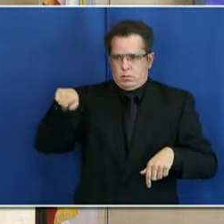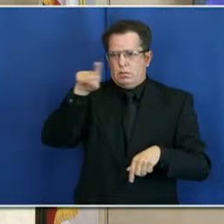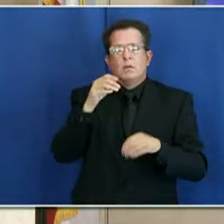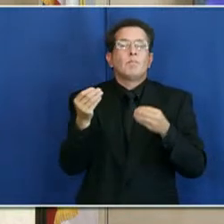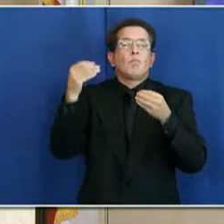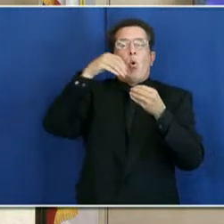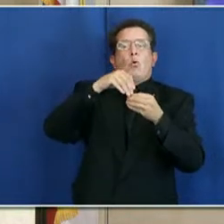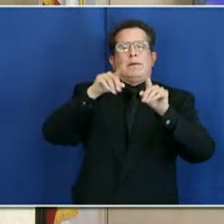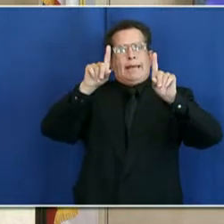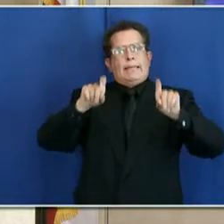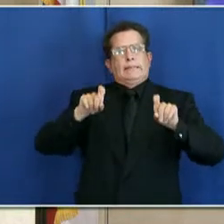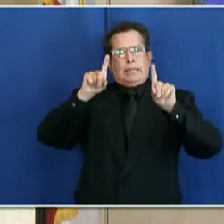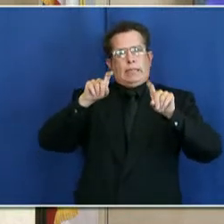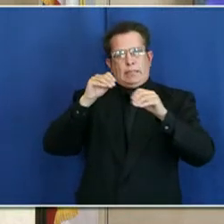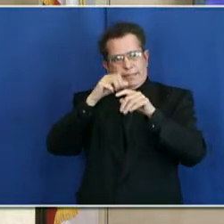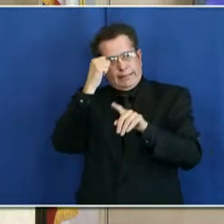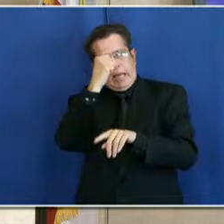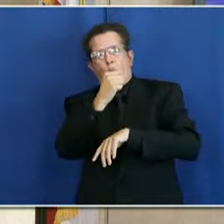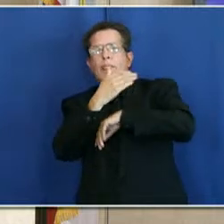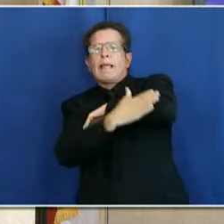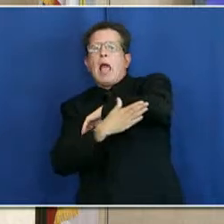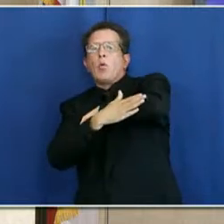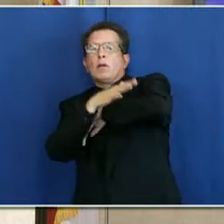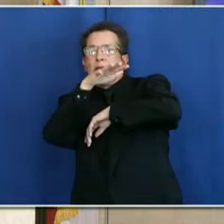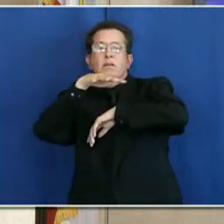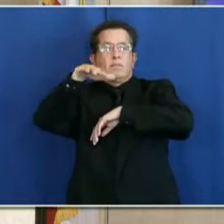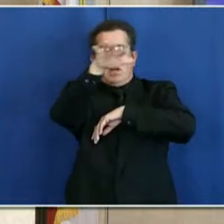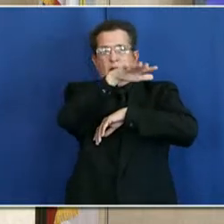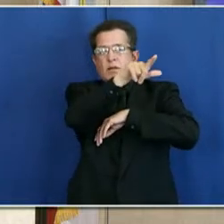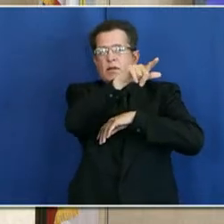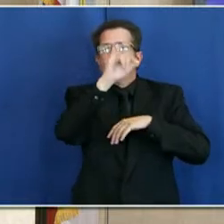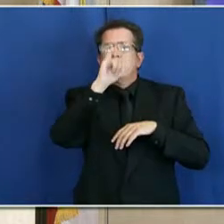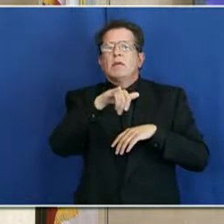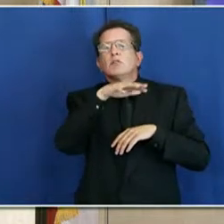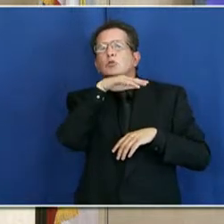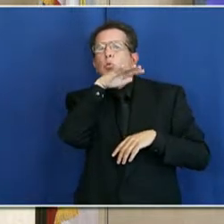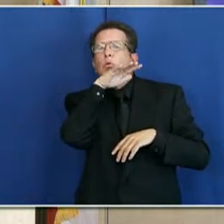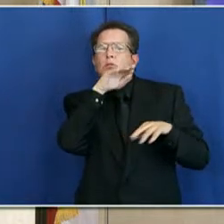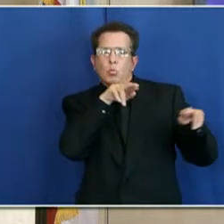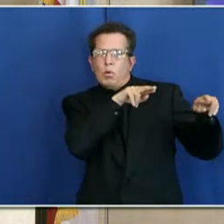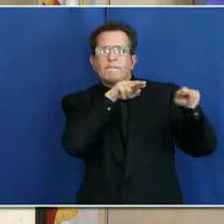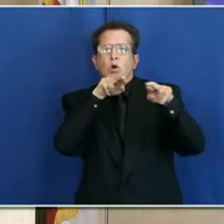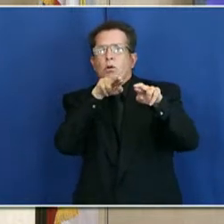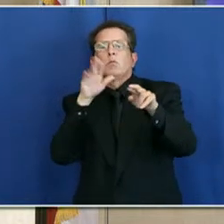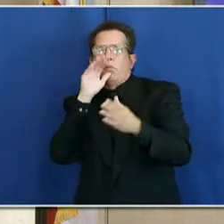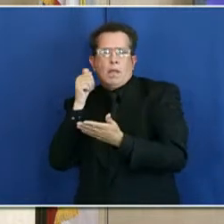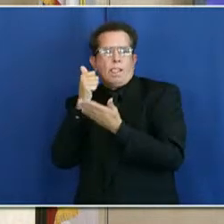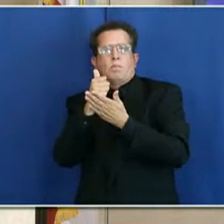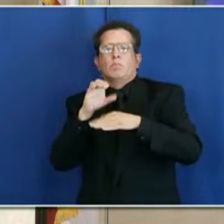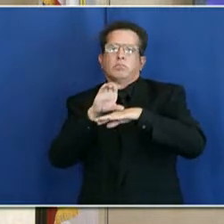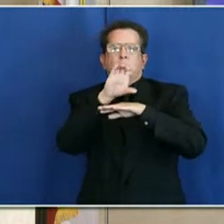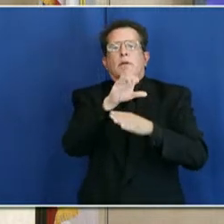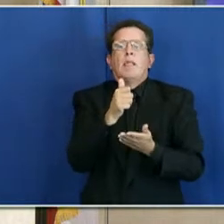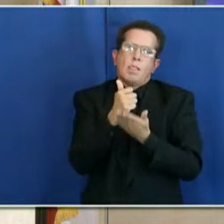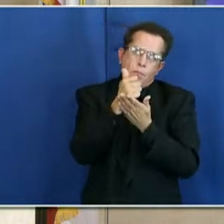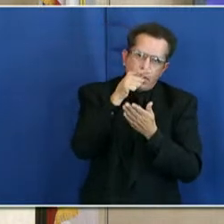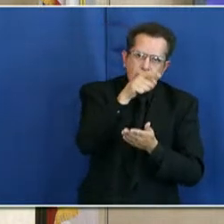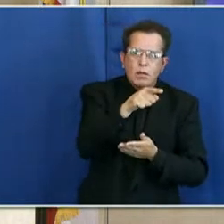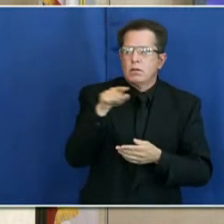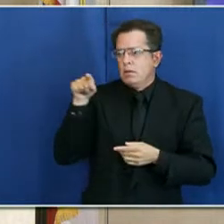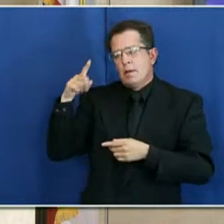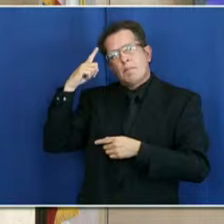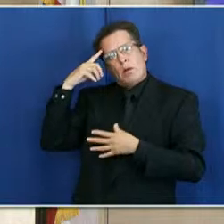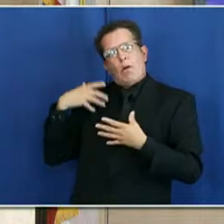of our coastal waters in South County that are affected by cross-border sewage pollution. It will help us reimagine our mental